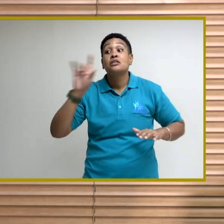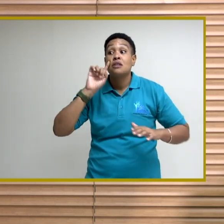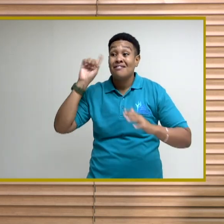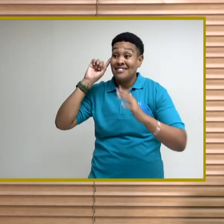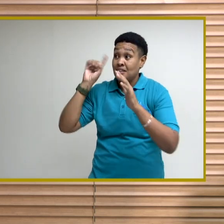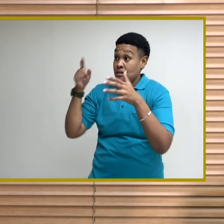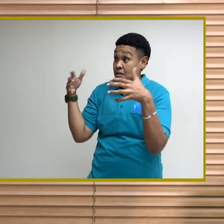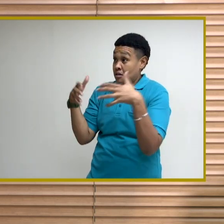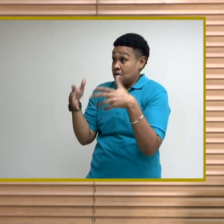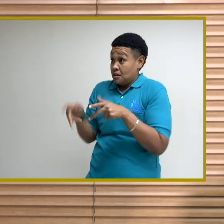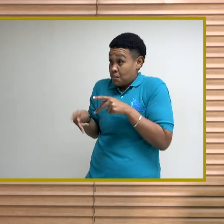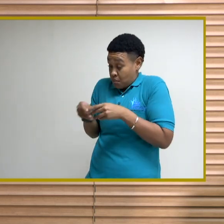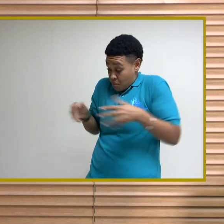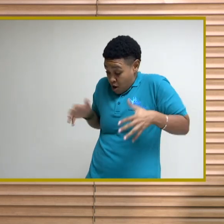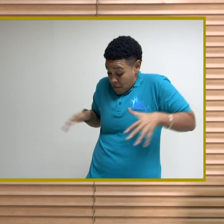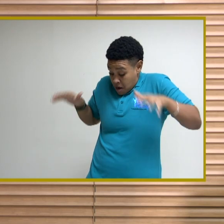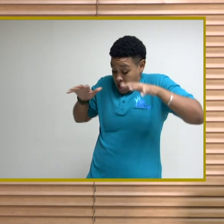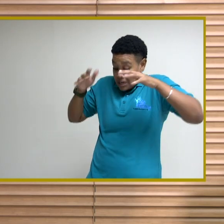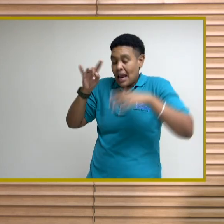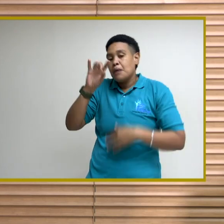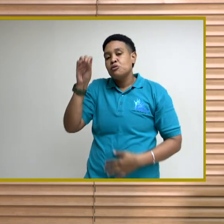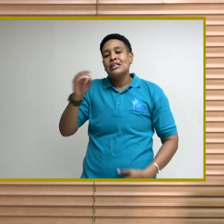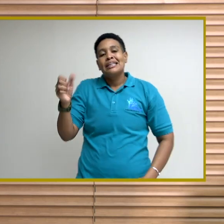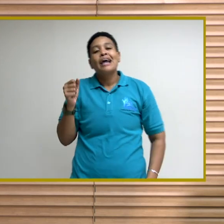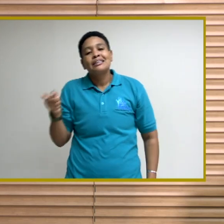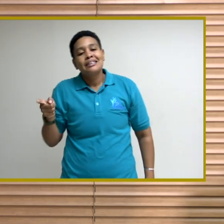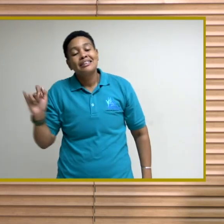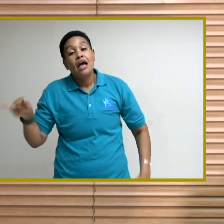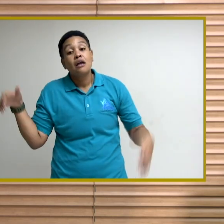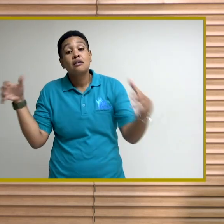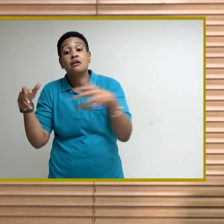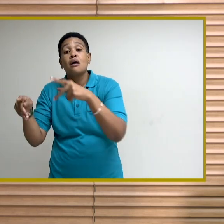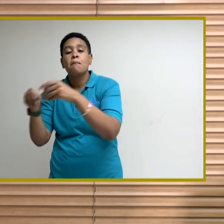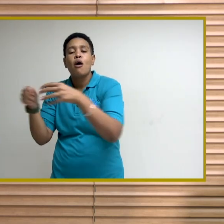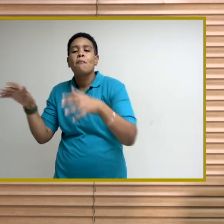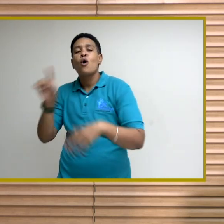targeted population, and that targeted population is